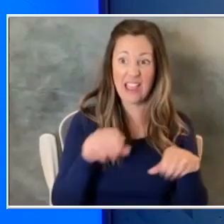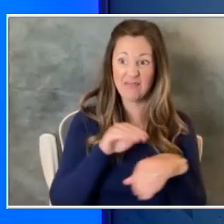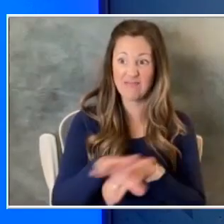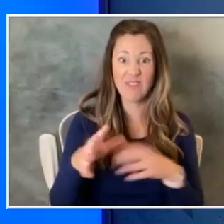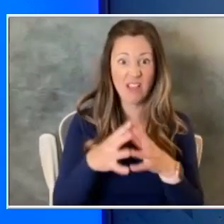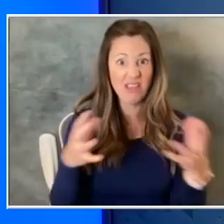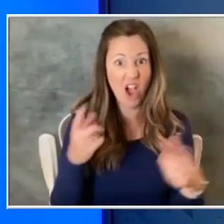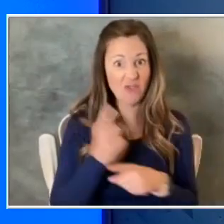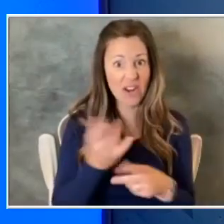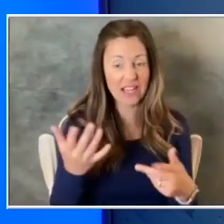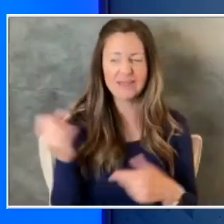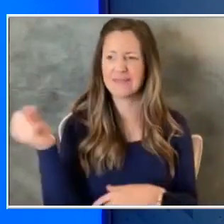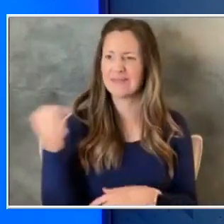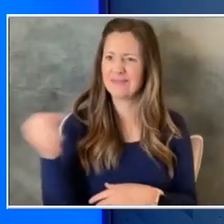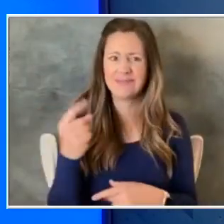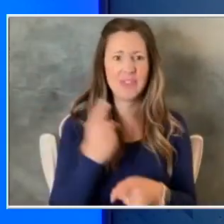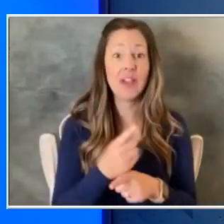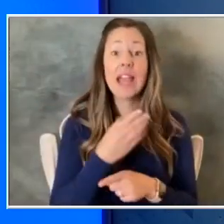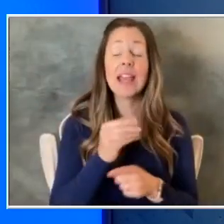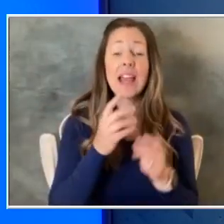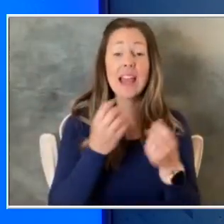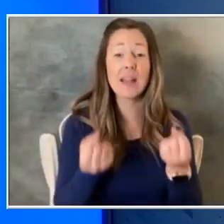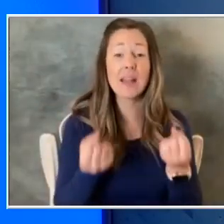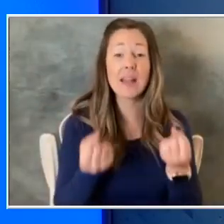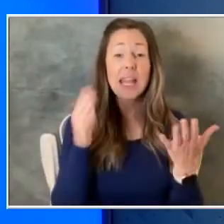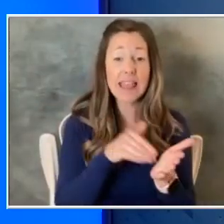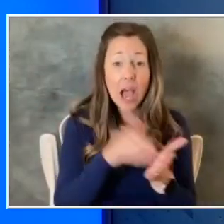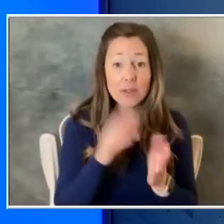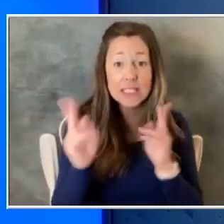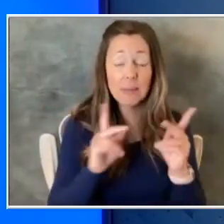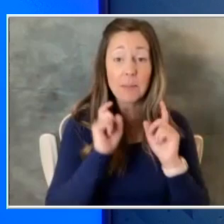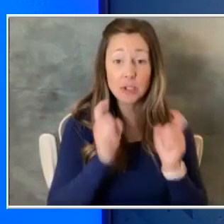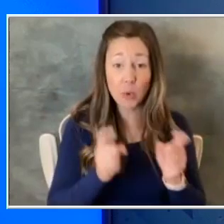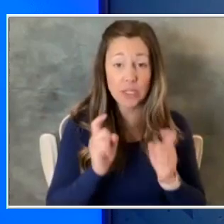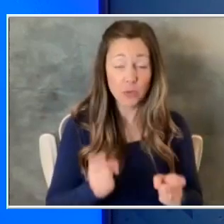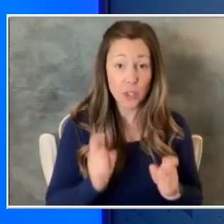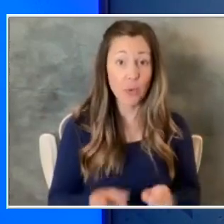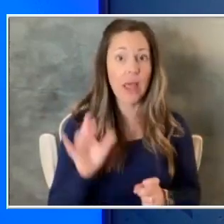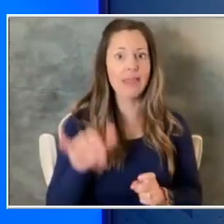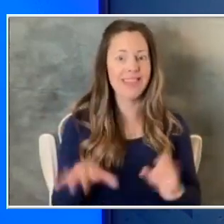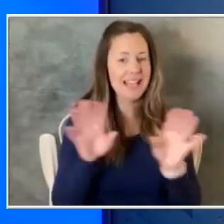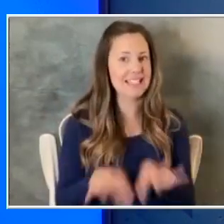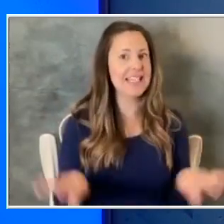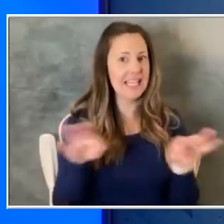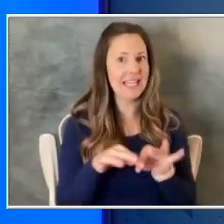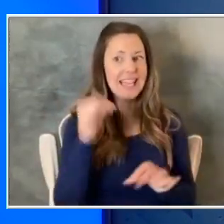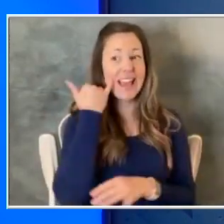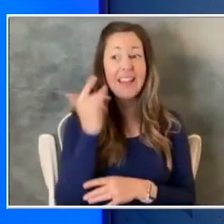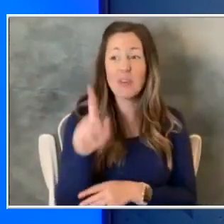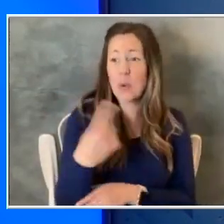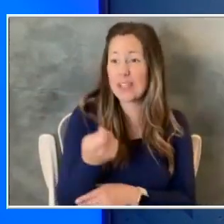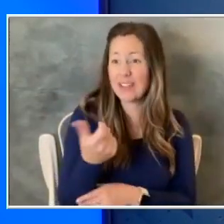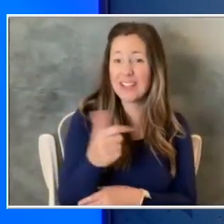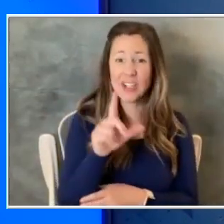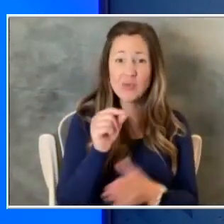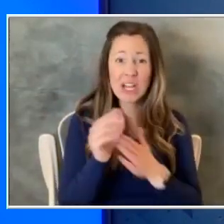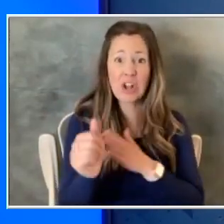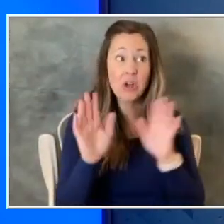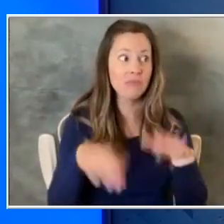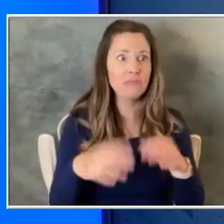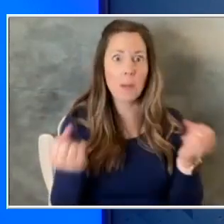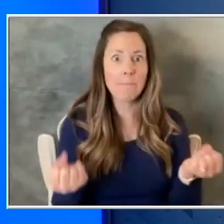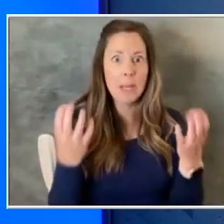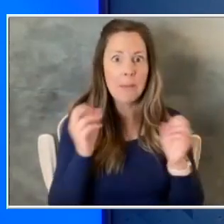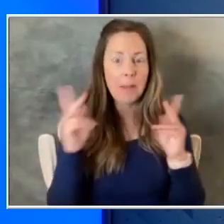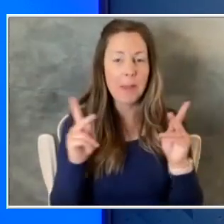And, thousands and thousands of people donate. And that's the key. That's the key. And so